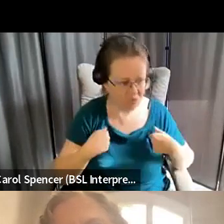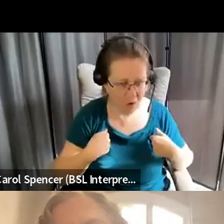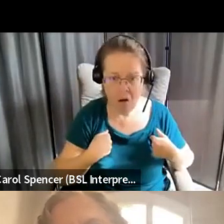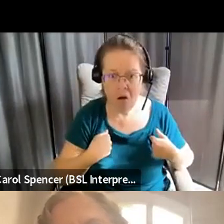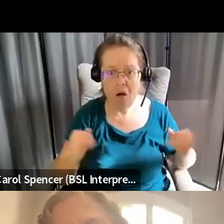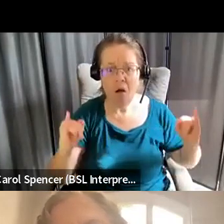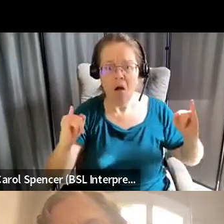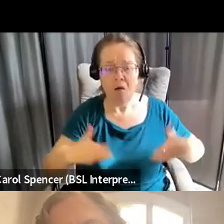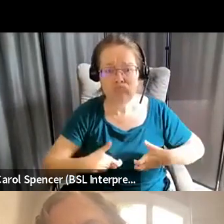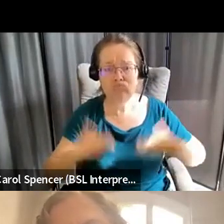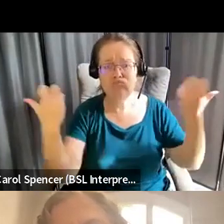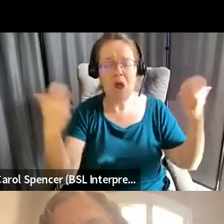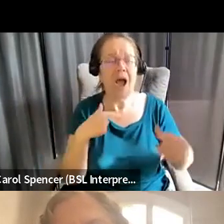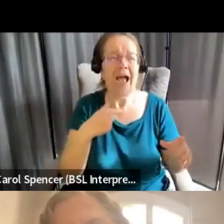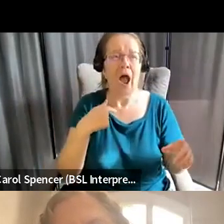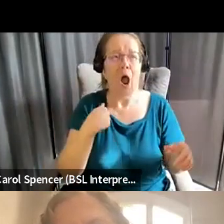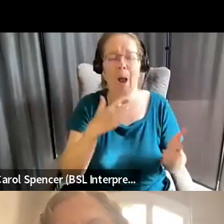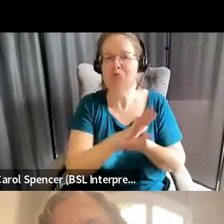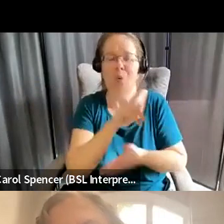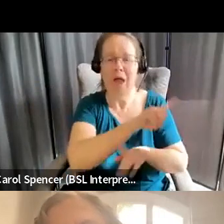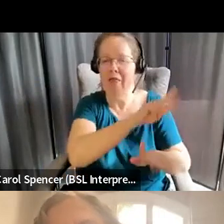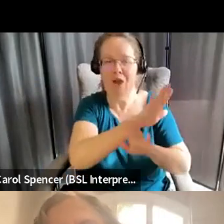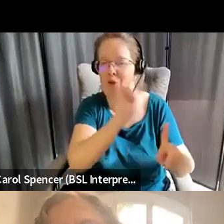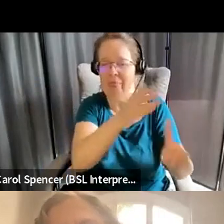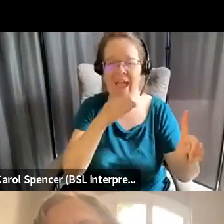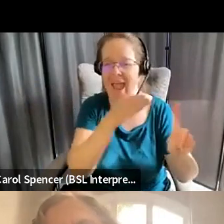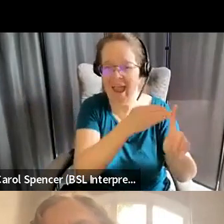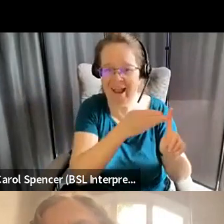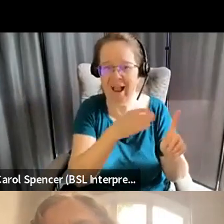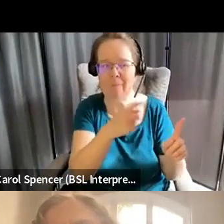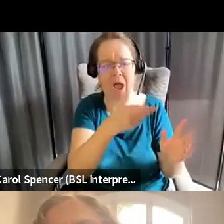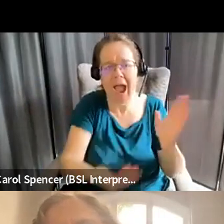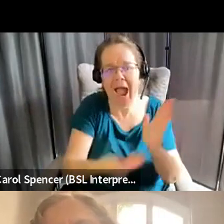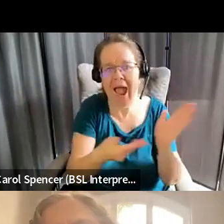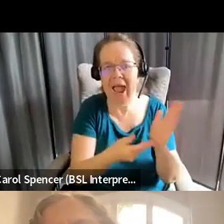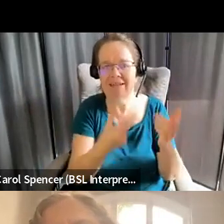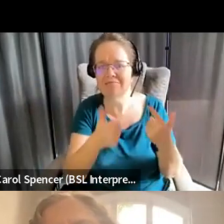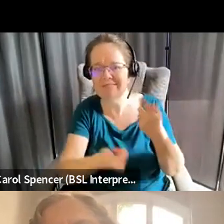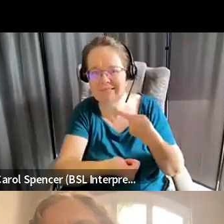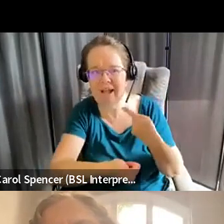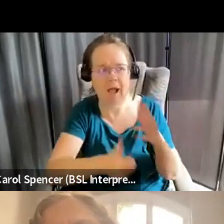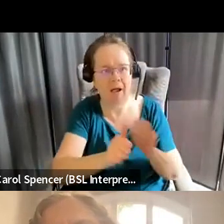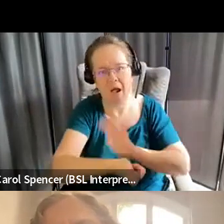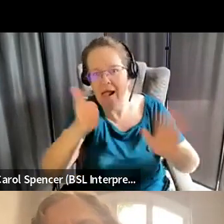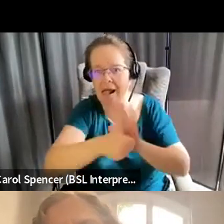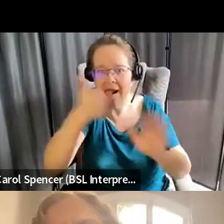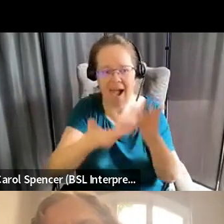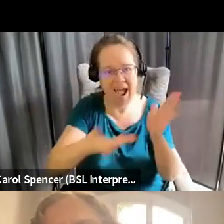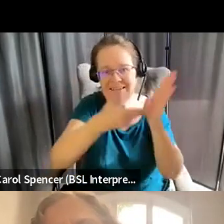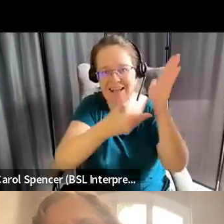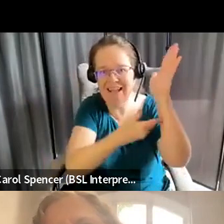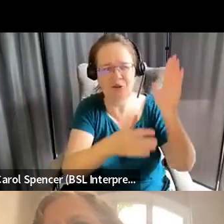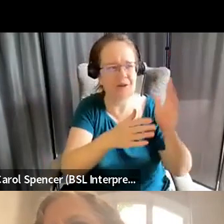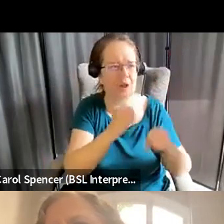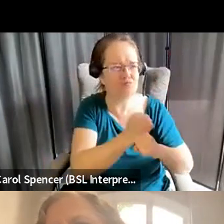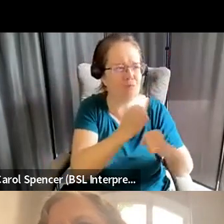sure the intention was not to make it inaccessible, but the intention was to add features or to promote something or to make